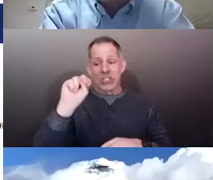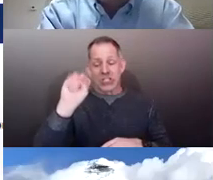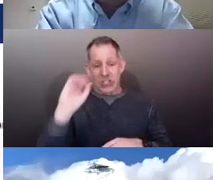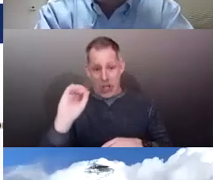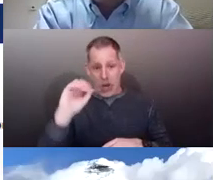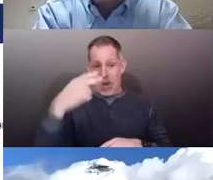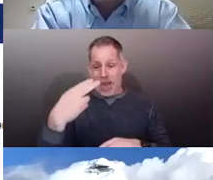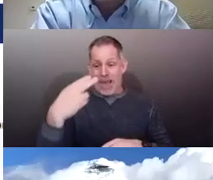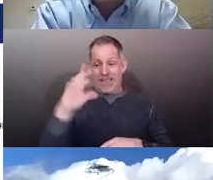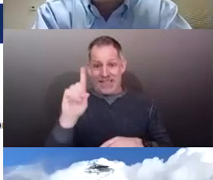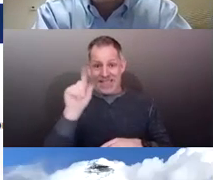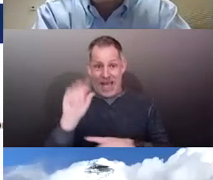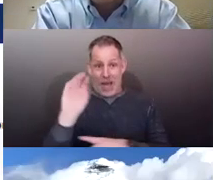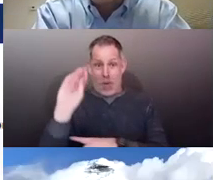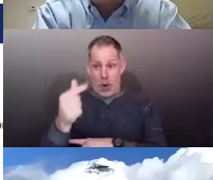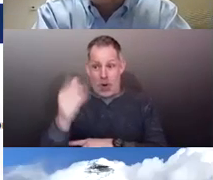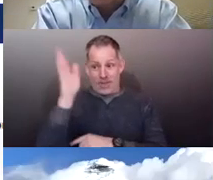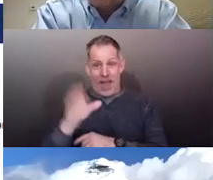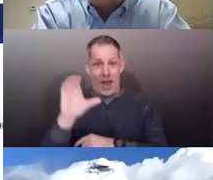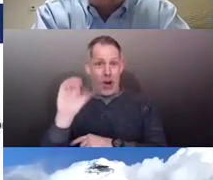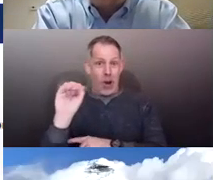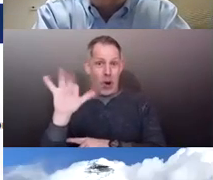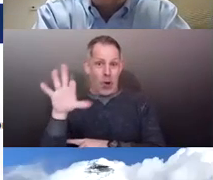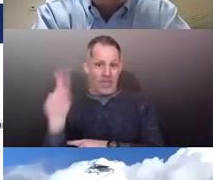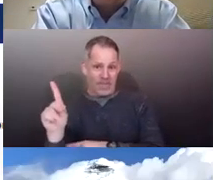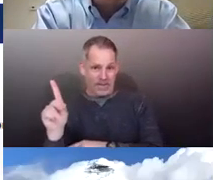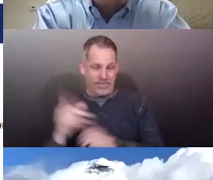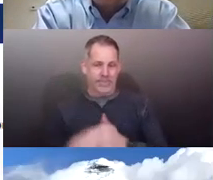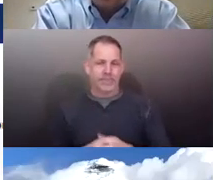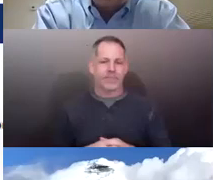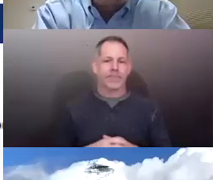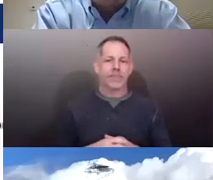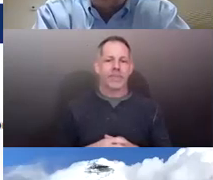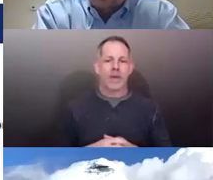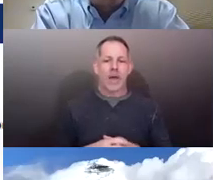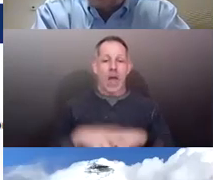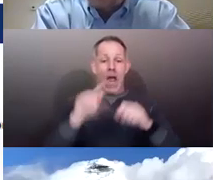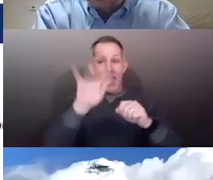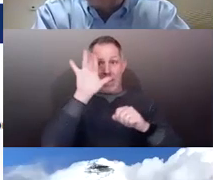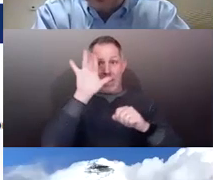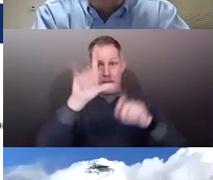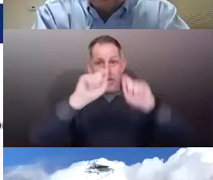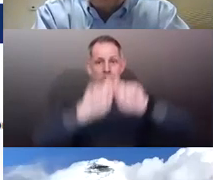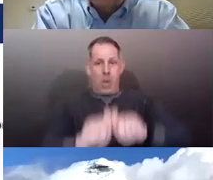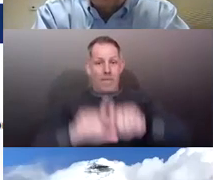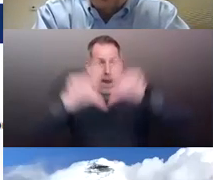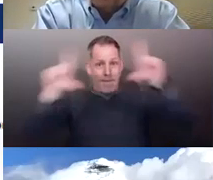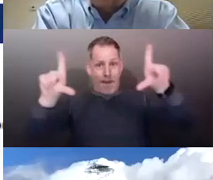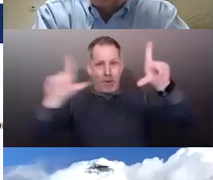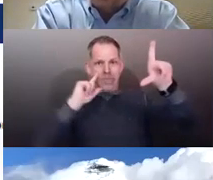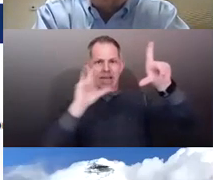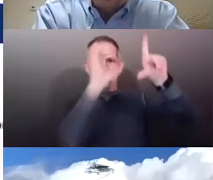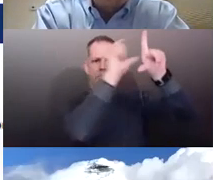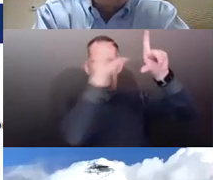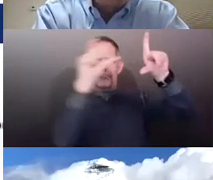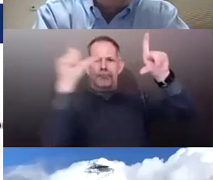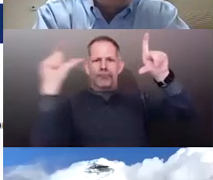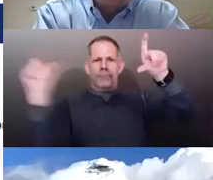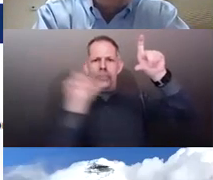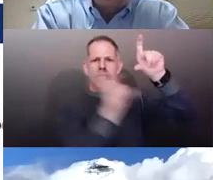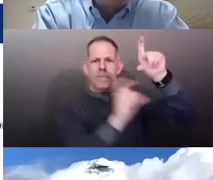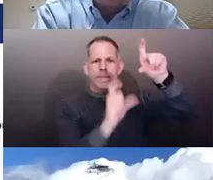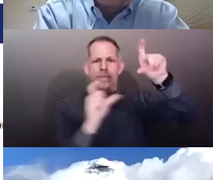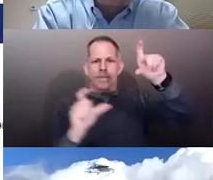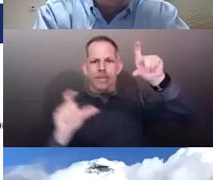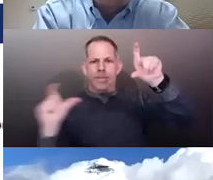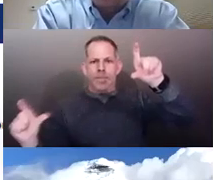multiple icons. We've tried to arrange everything in a user-friendly manner. Rather than me going over it all, I just encourage you to go there